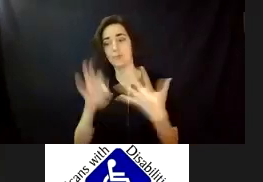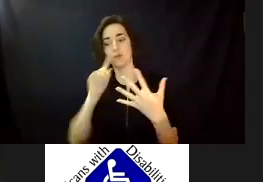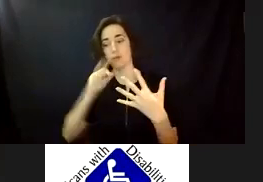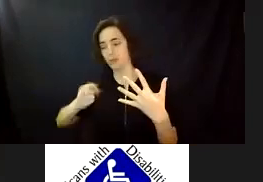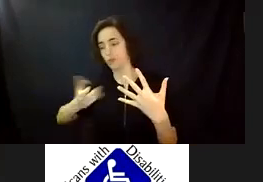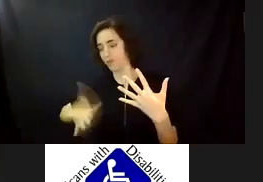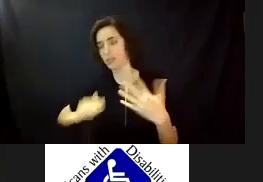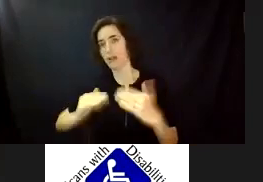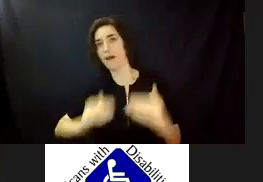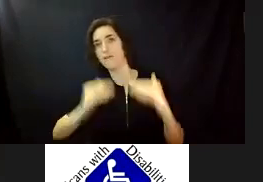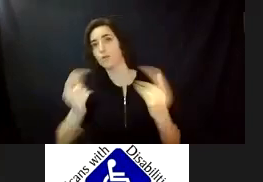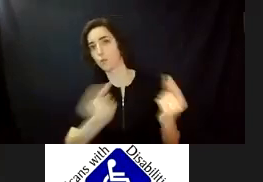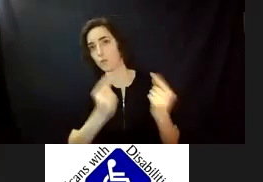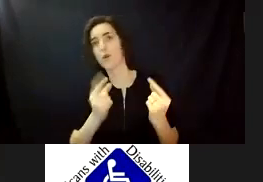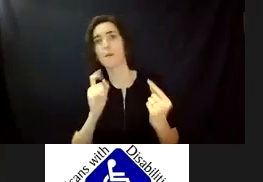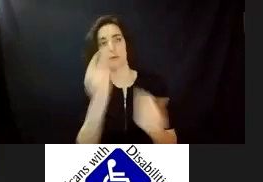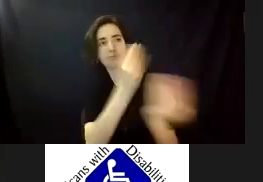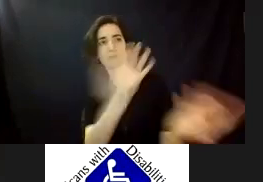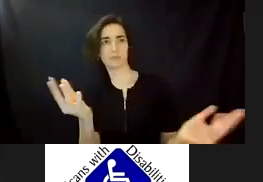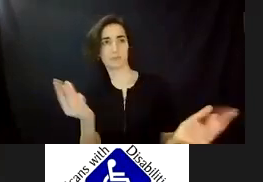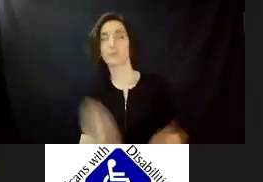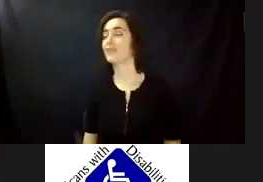Thank you